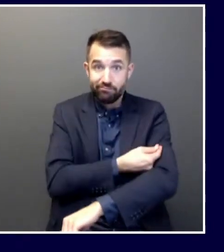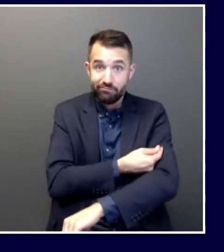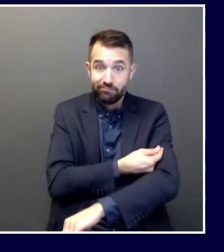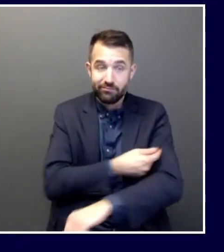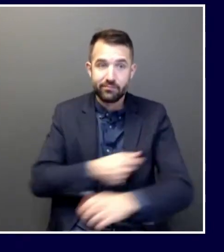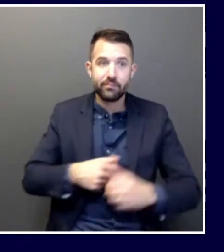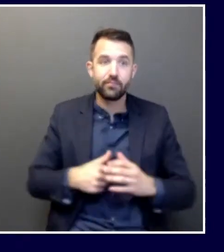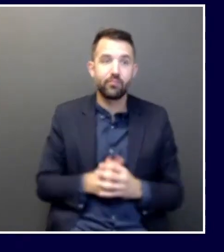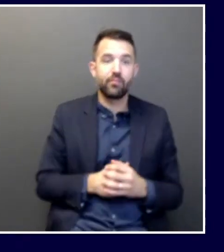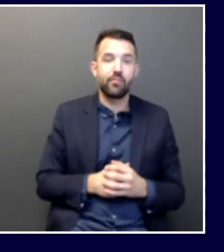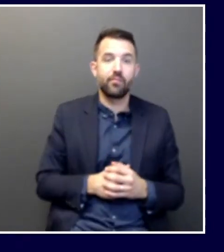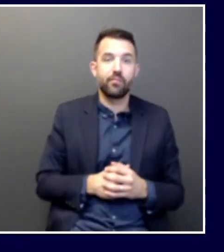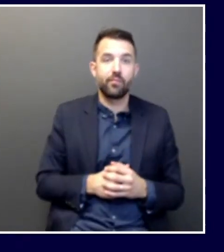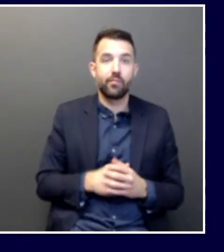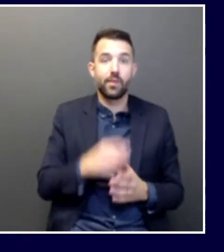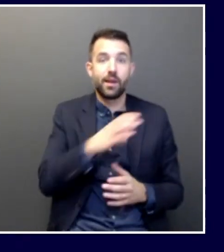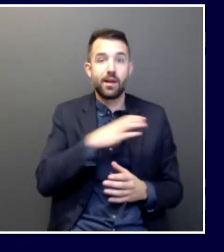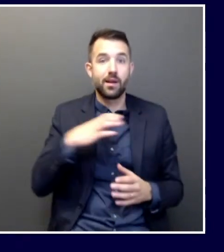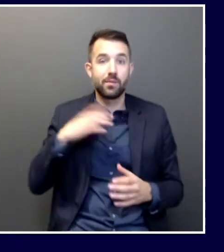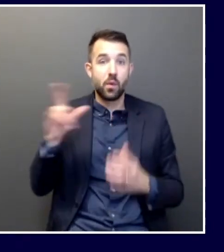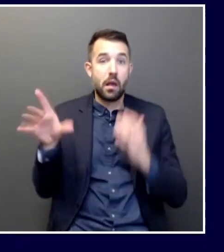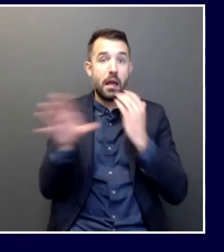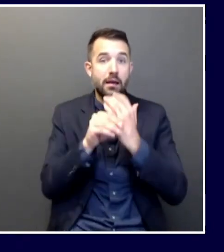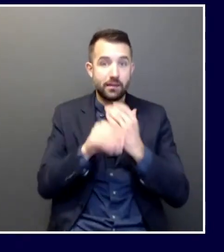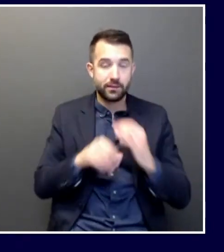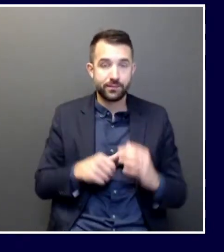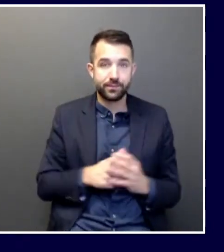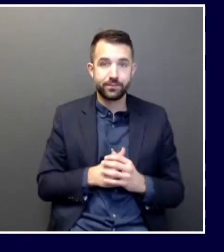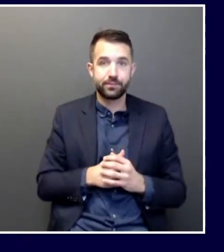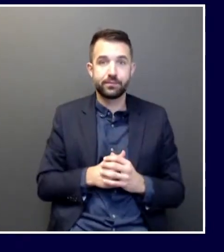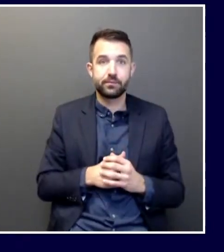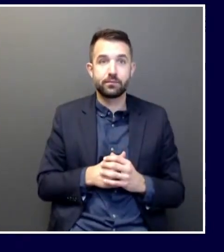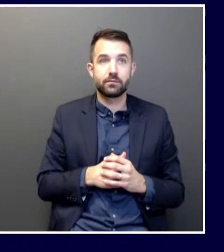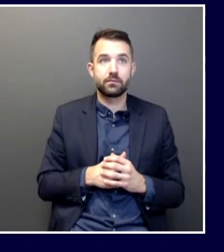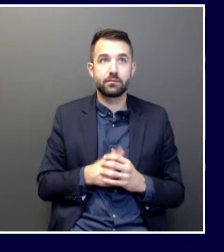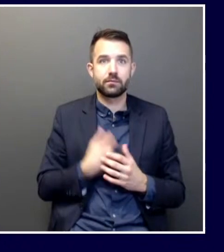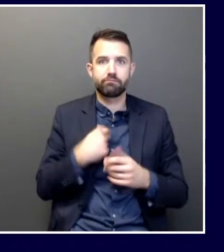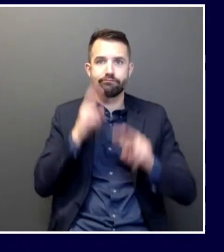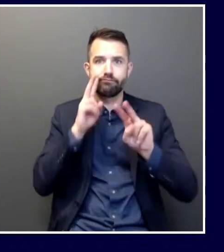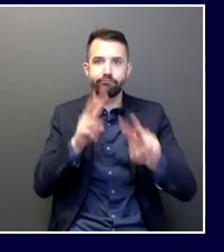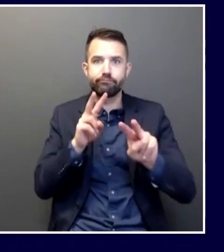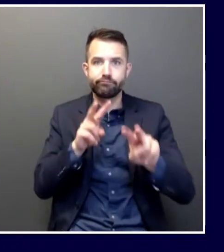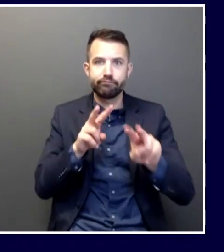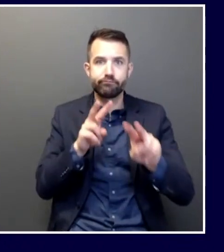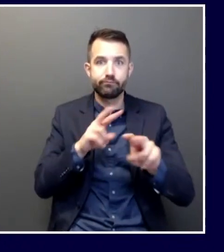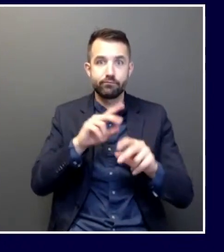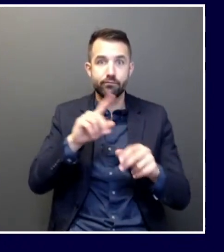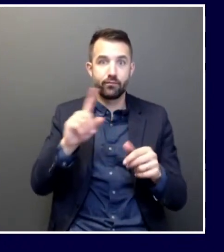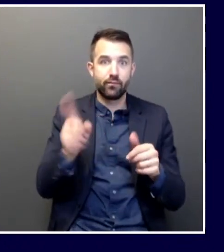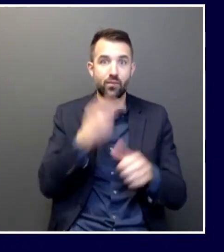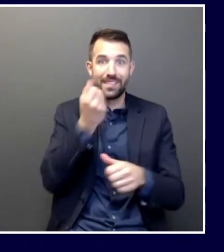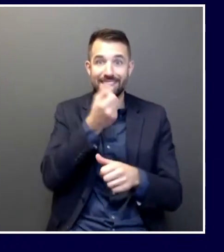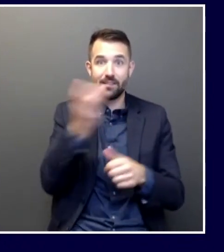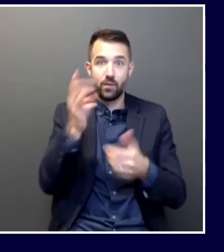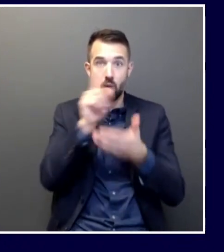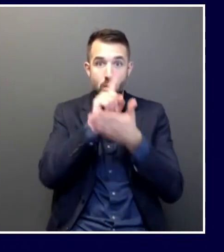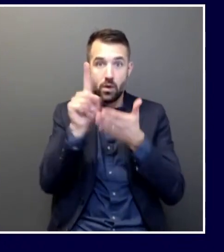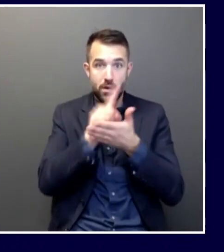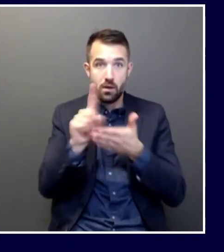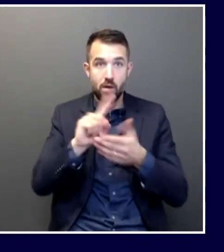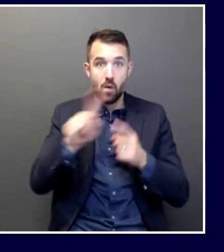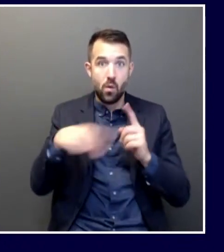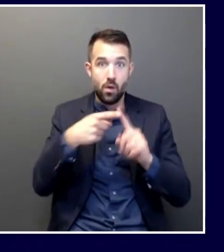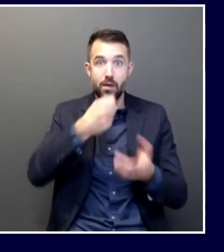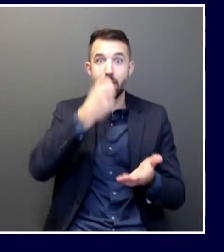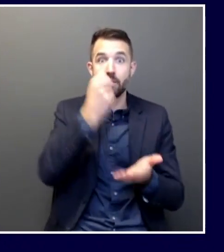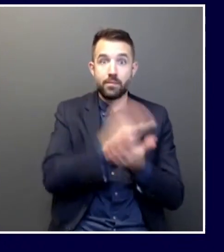And I'll only add that we also are going to closely monitor what happens in the first few weeks once it is authorized to see